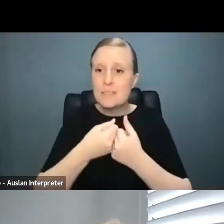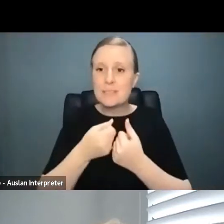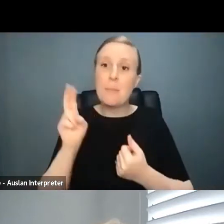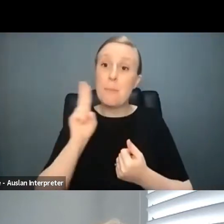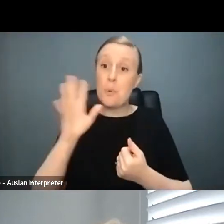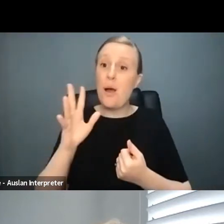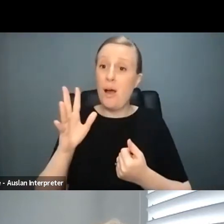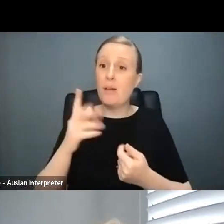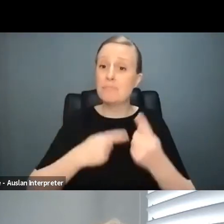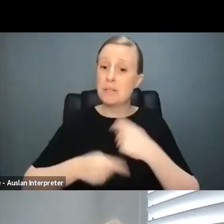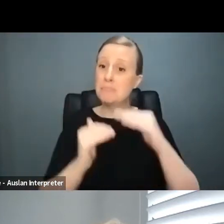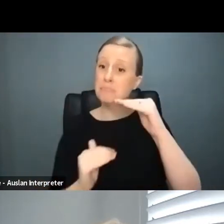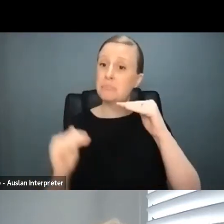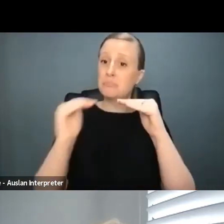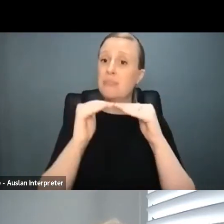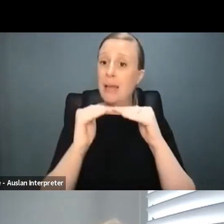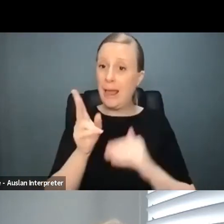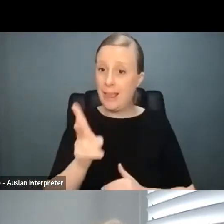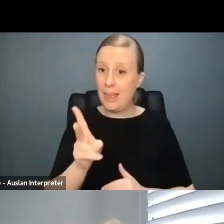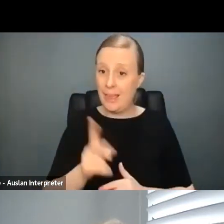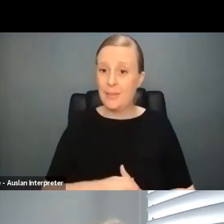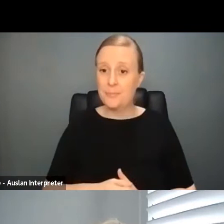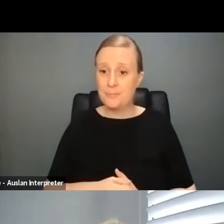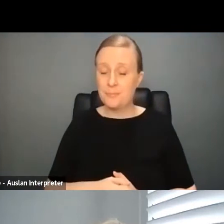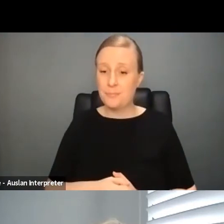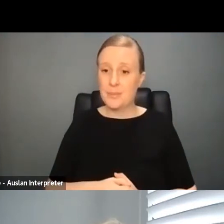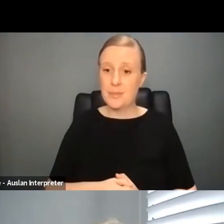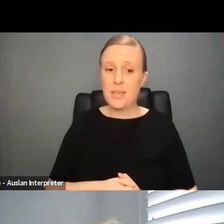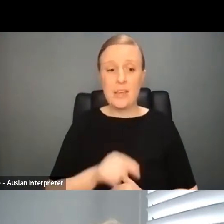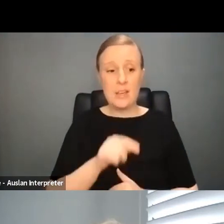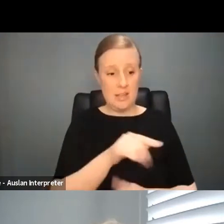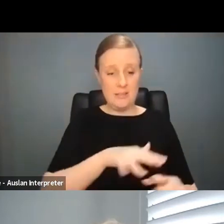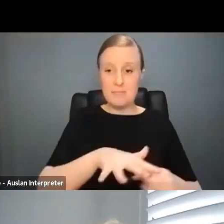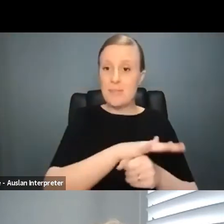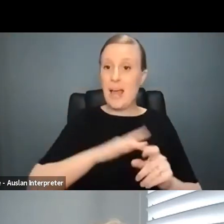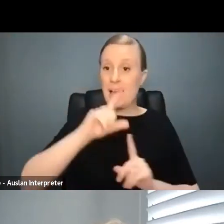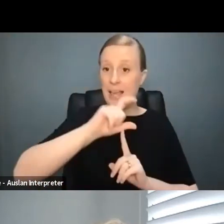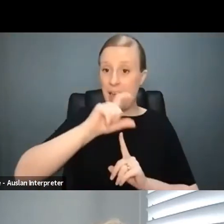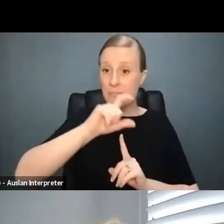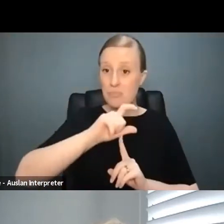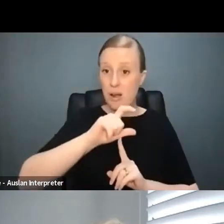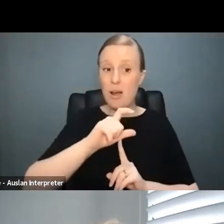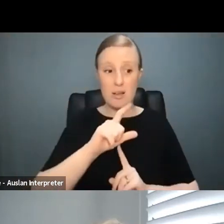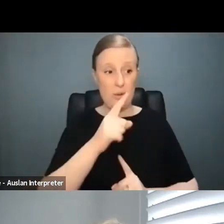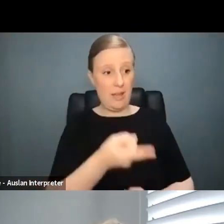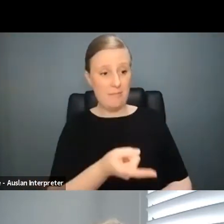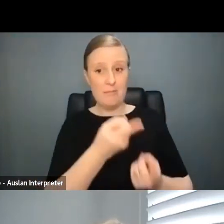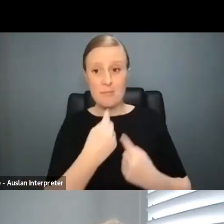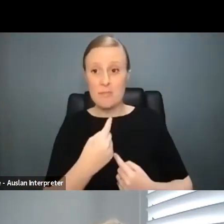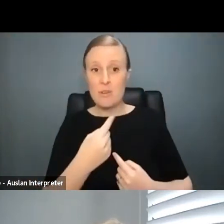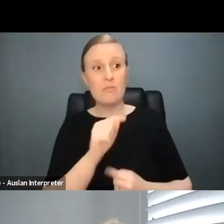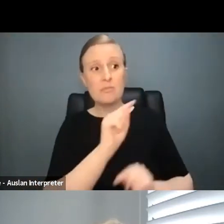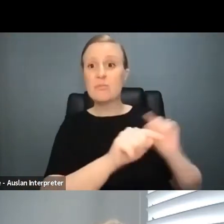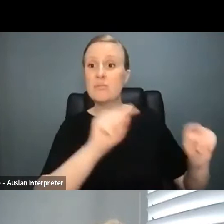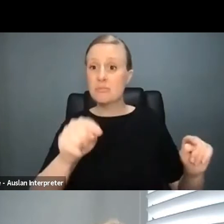Certainly in Canberra, there's reports of high purity heroin and high purity methamphetamine